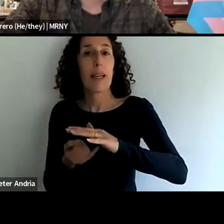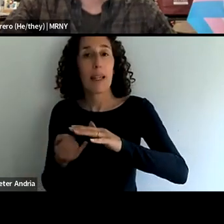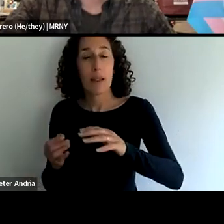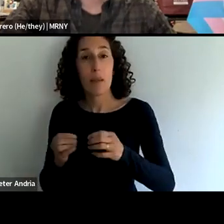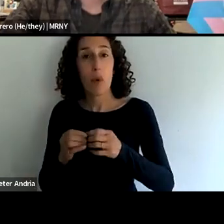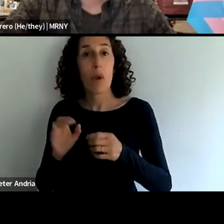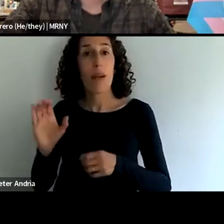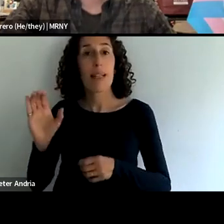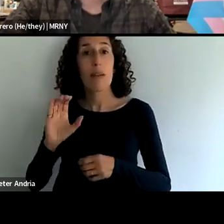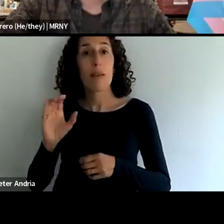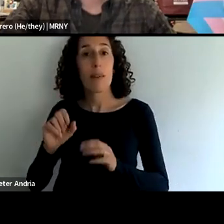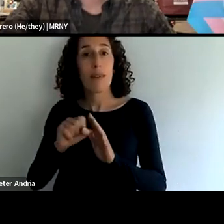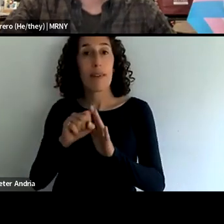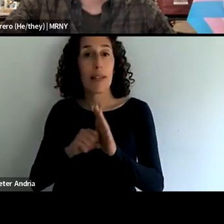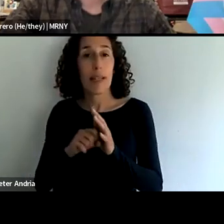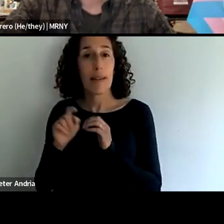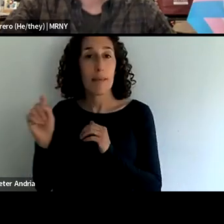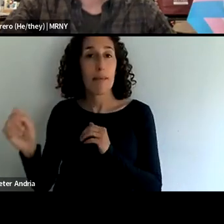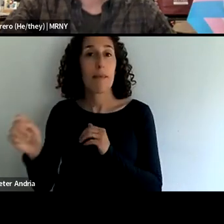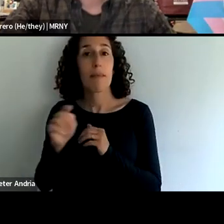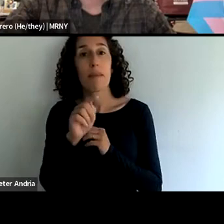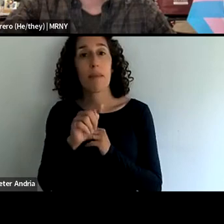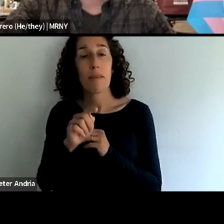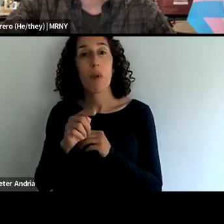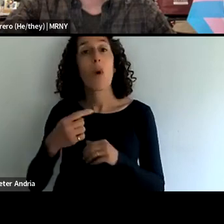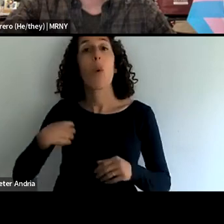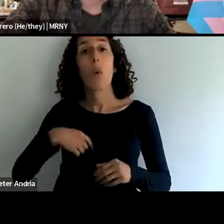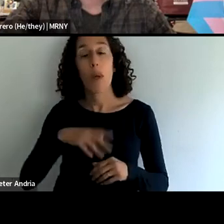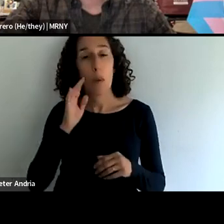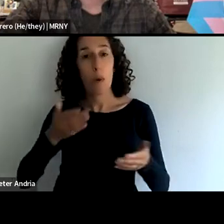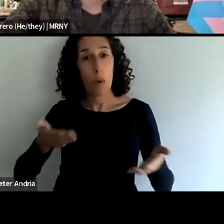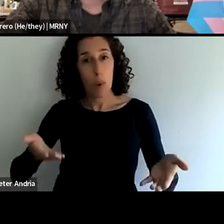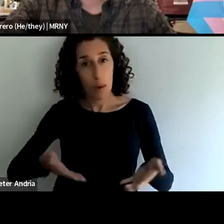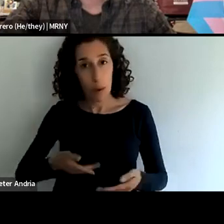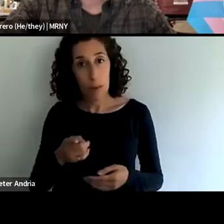country, and we're welcoming, right? So we're